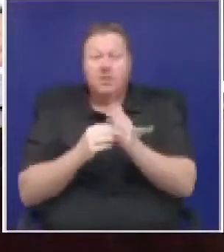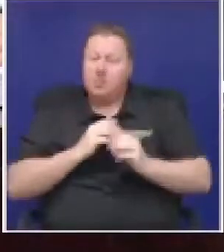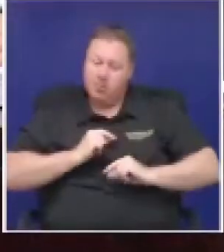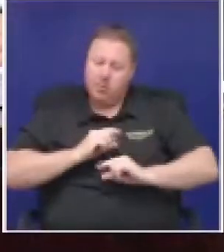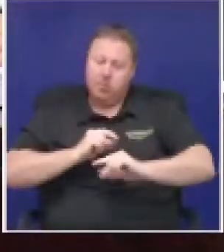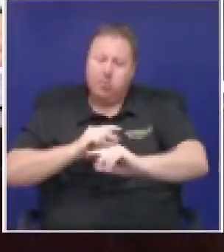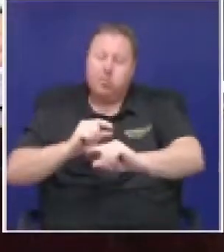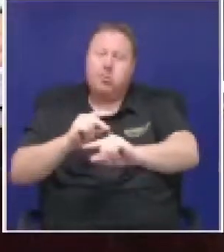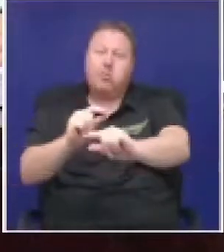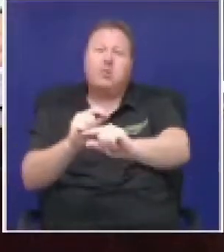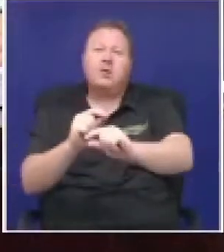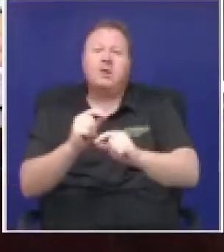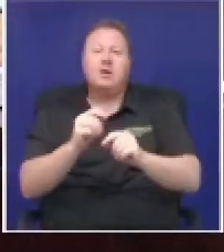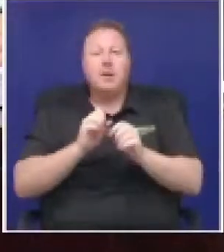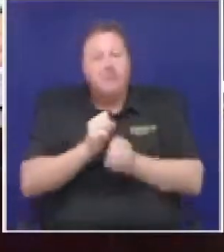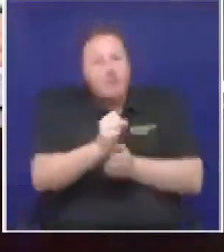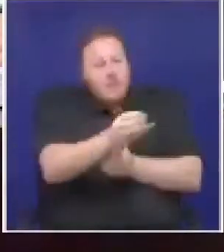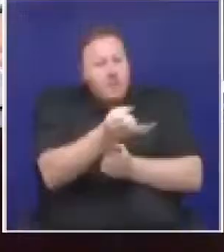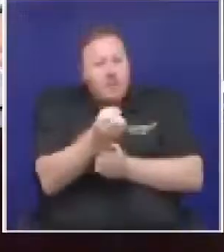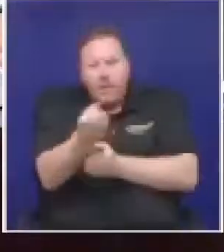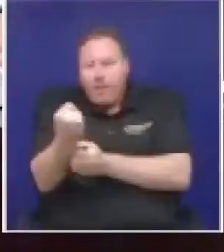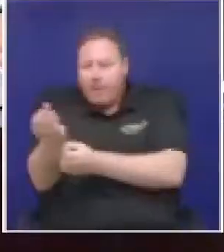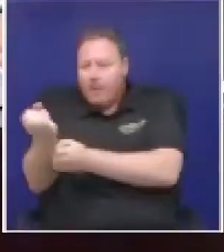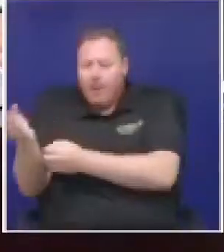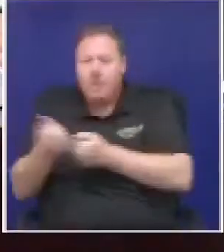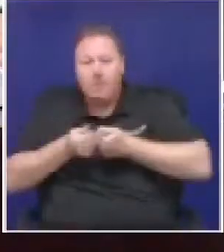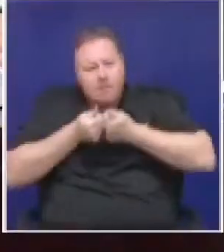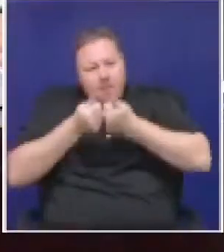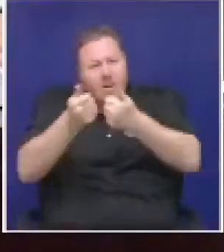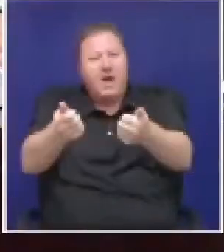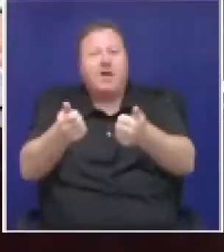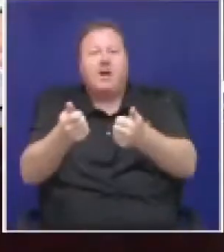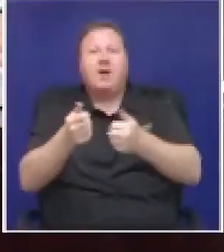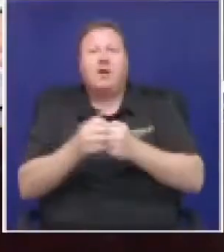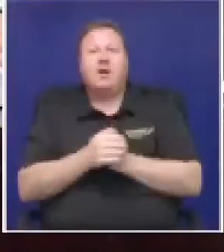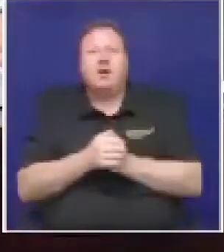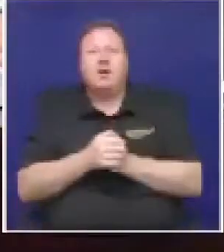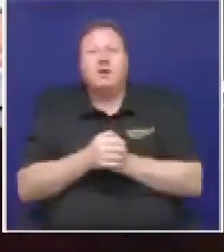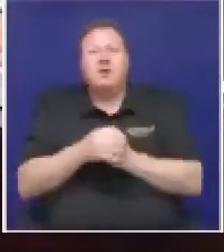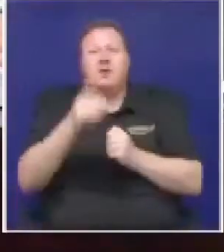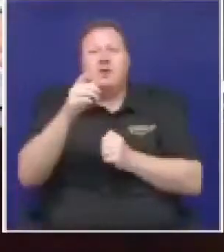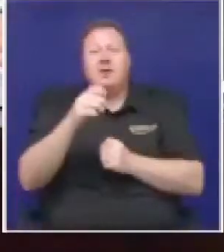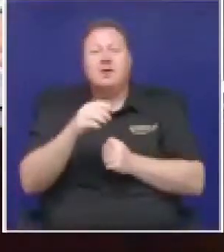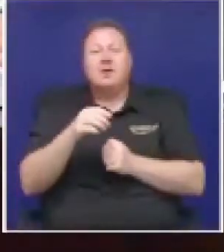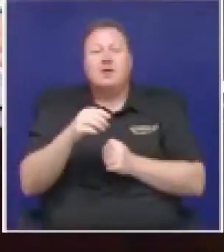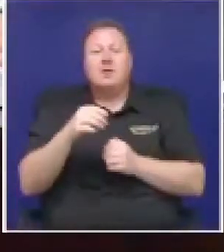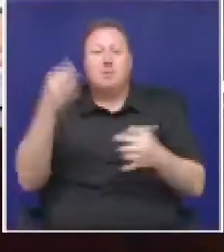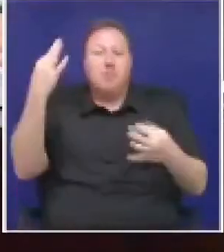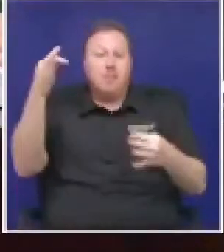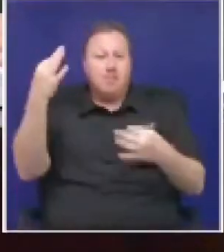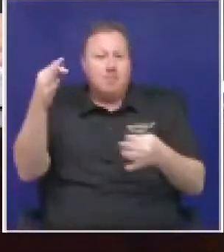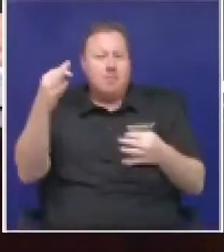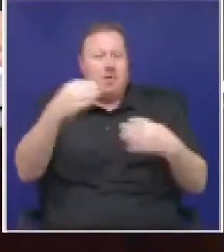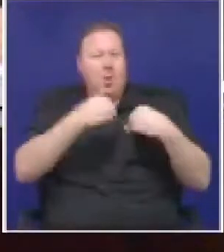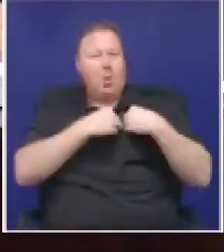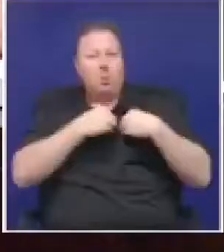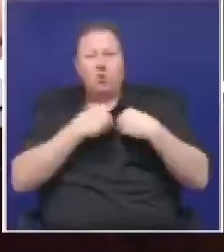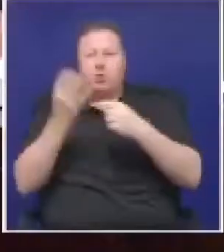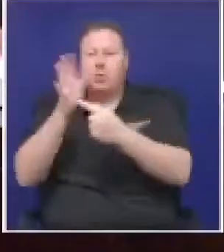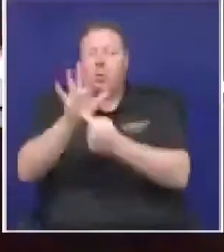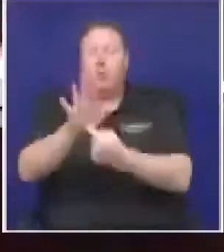accelerating redistribution, securing tenure, and ensuring that land already restored